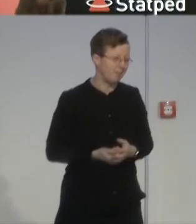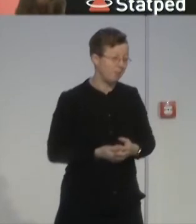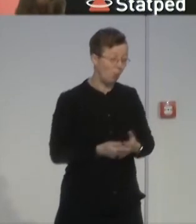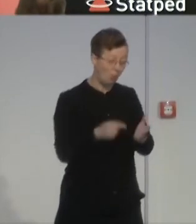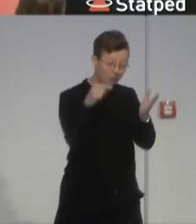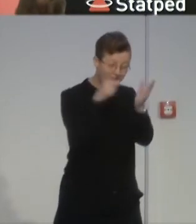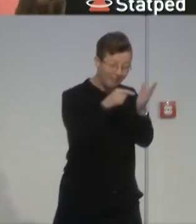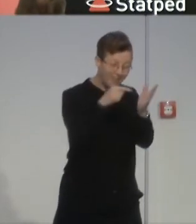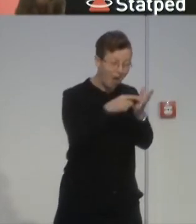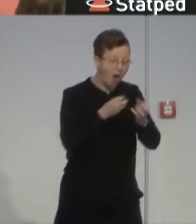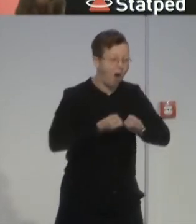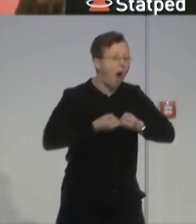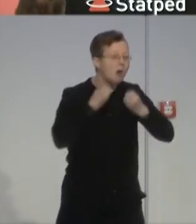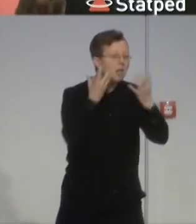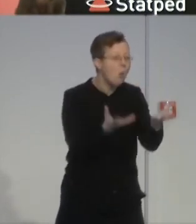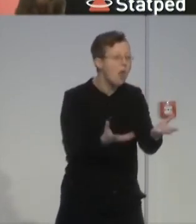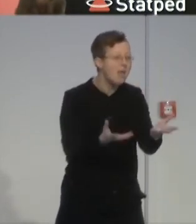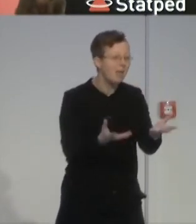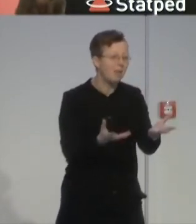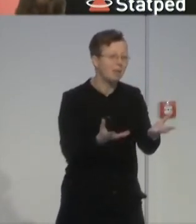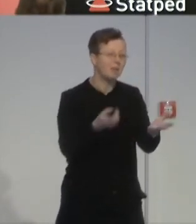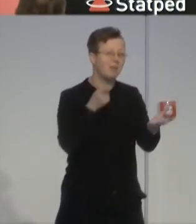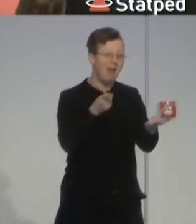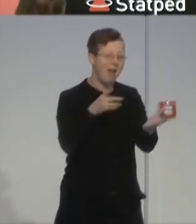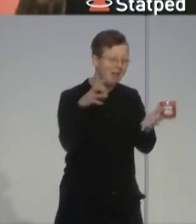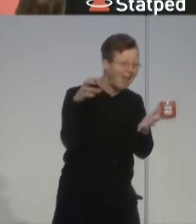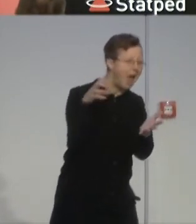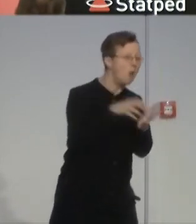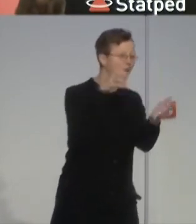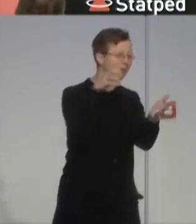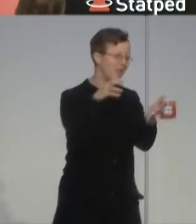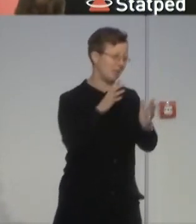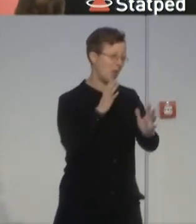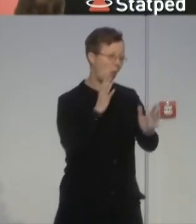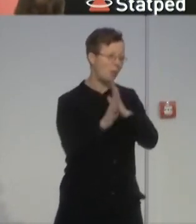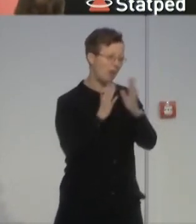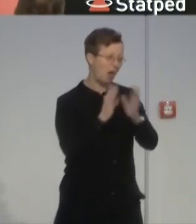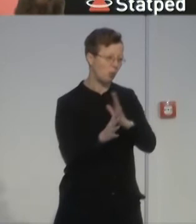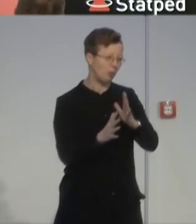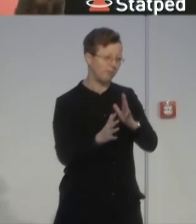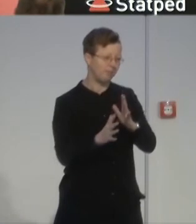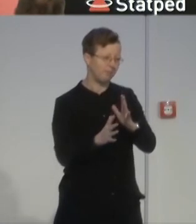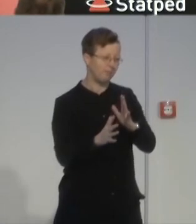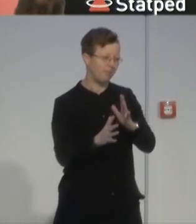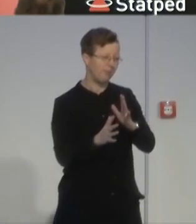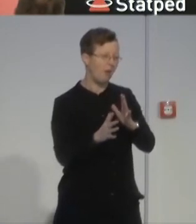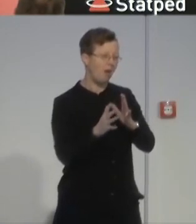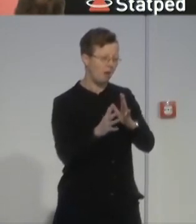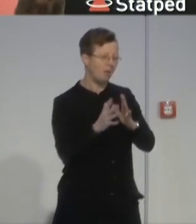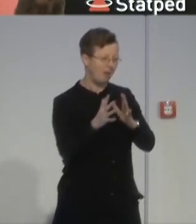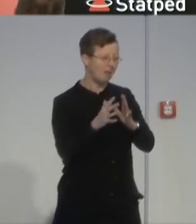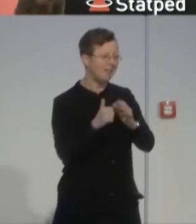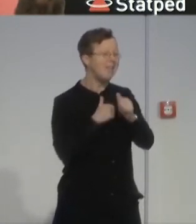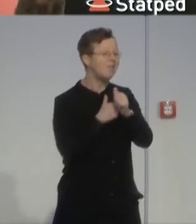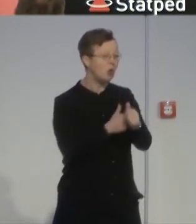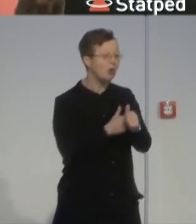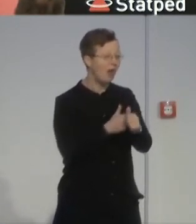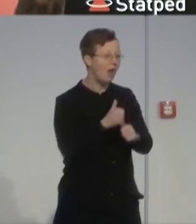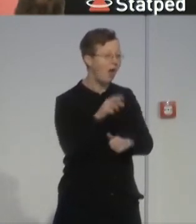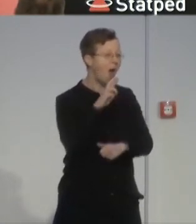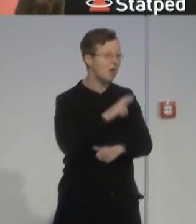And that articulation is the authentic communication. That is according to Ragnar